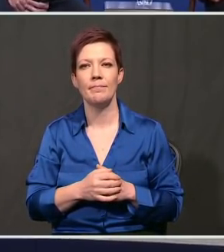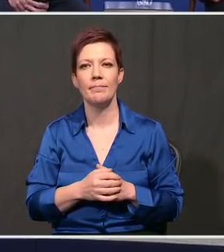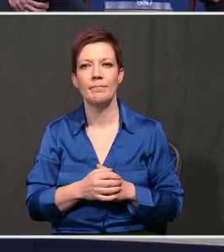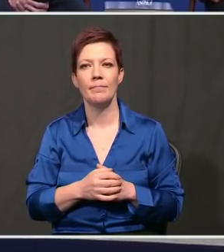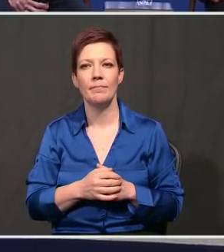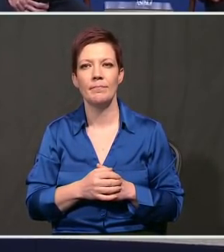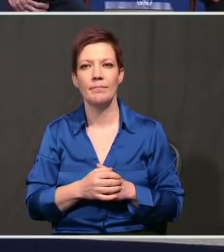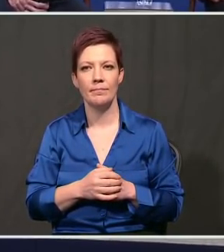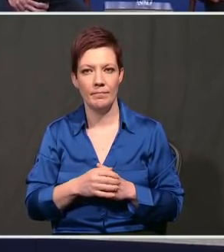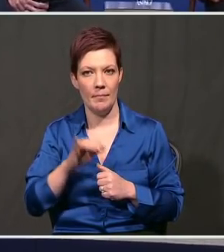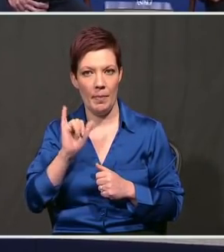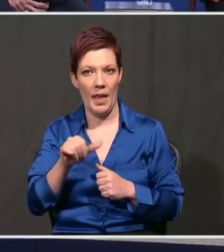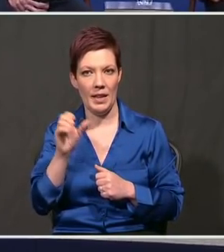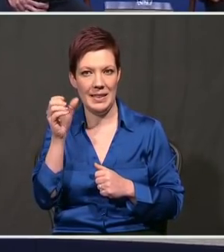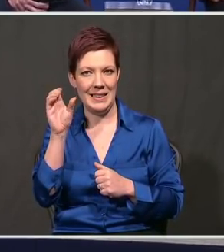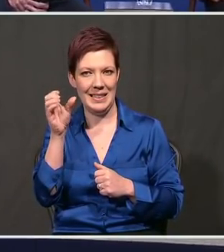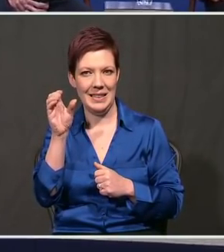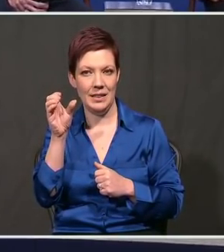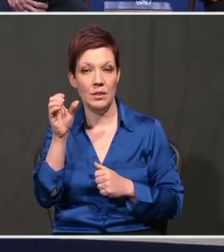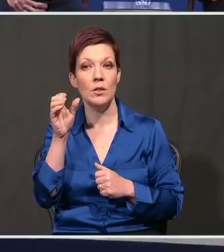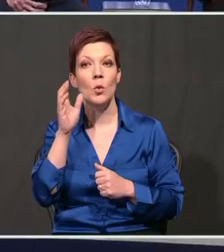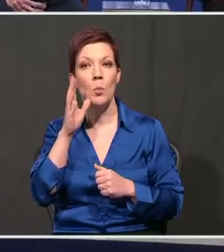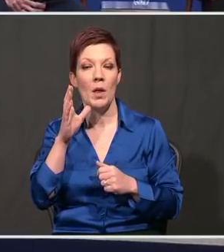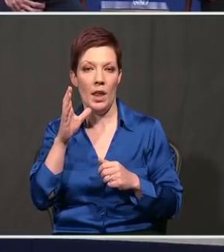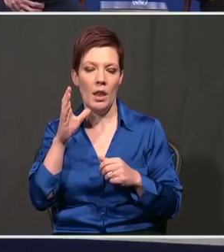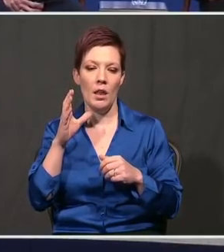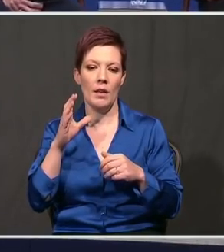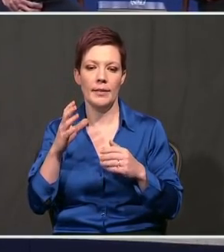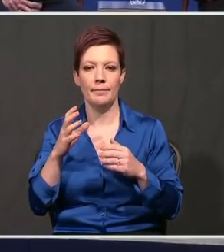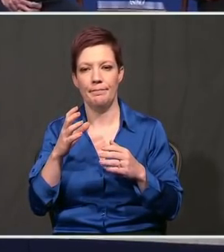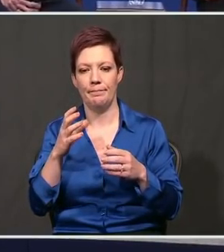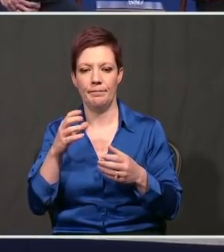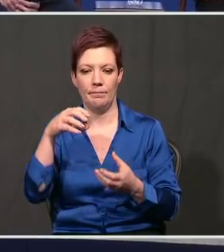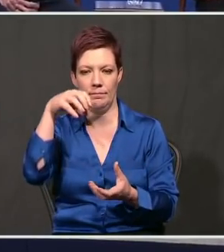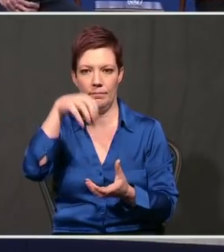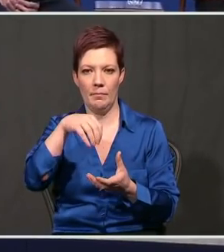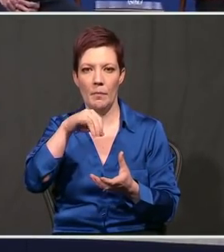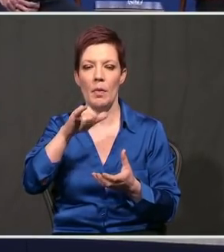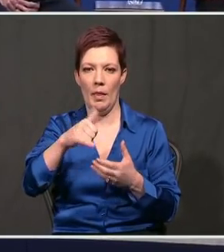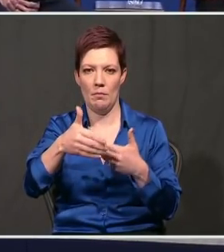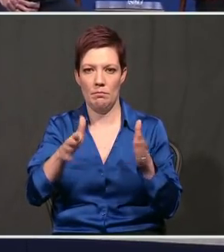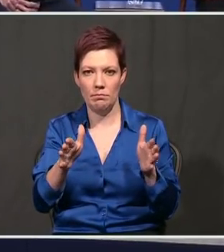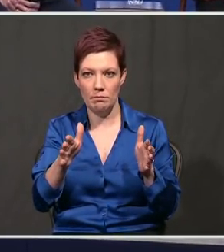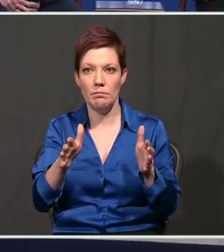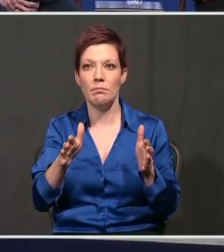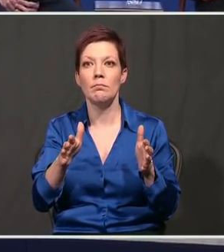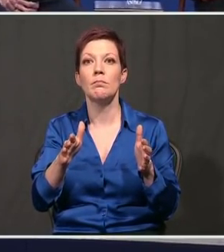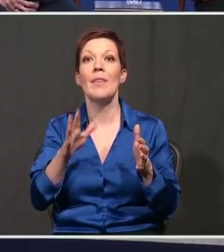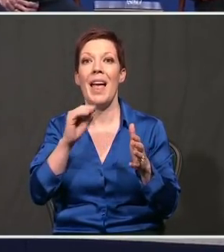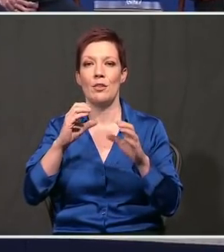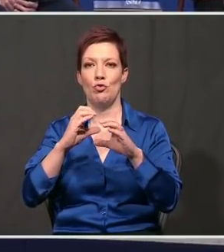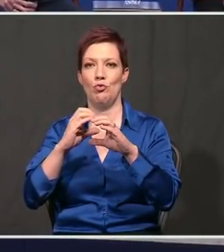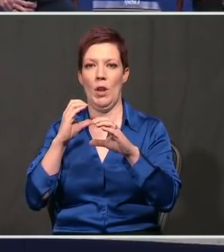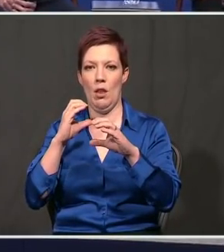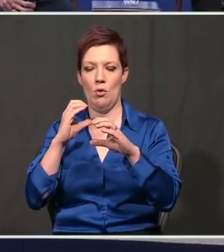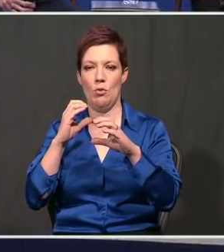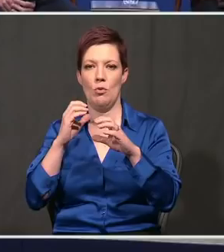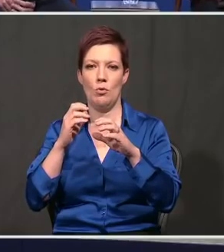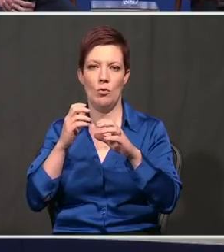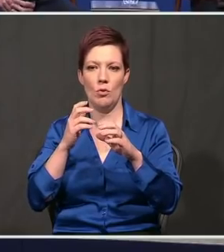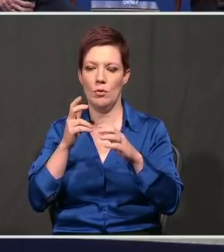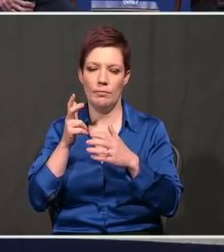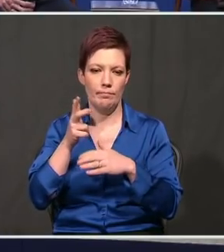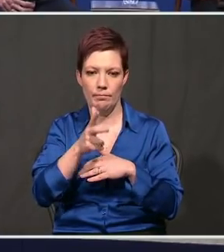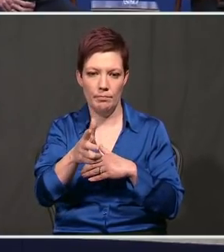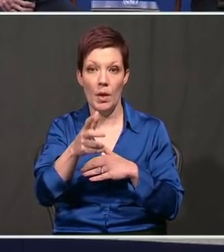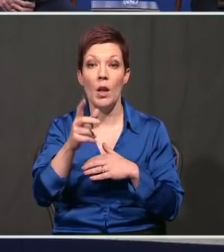This will also be attached to every trailer load that comes out of the Pfizer location and the Moderna location and the McKesson location